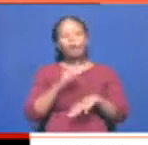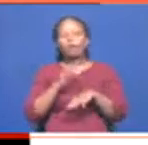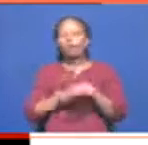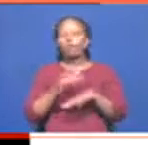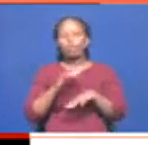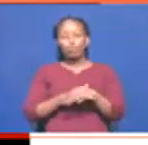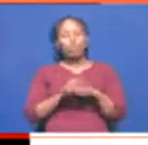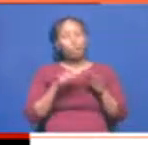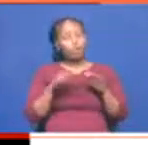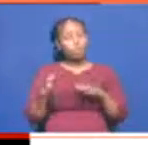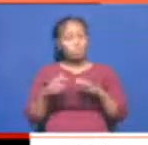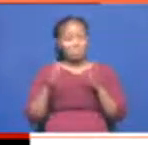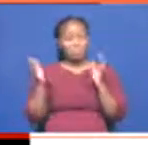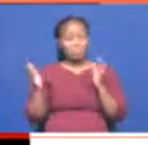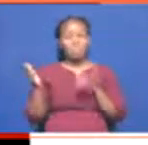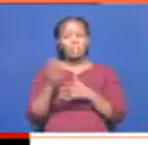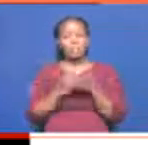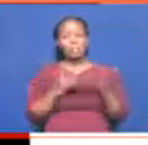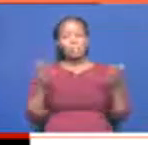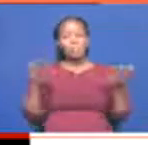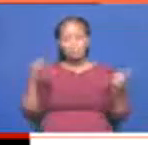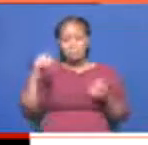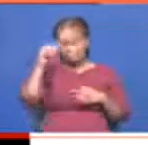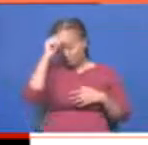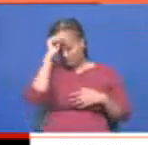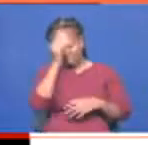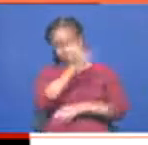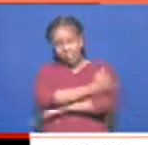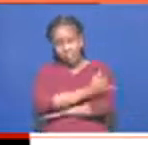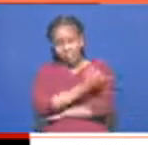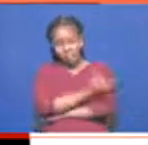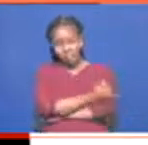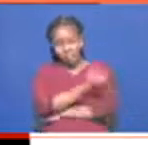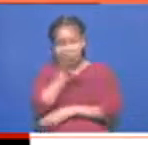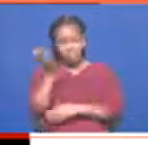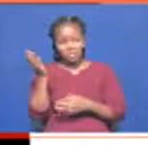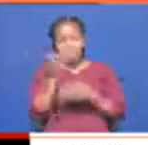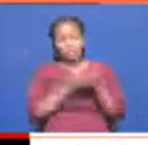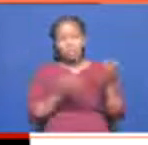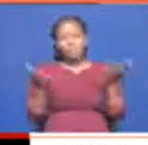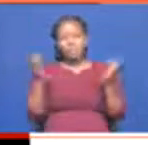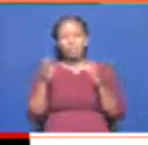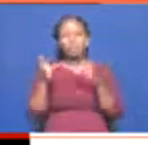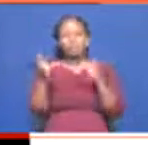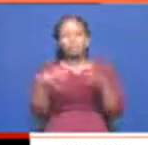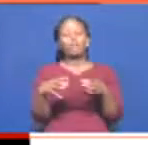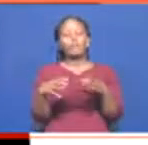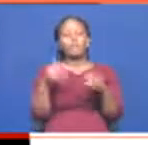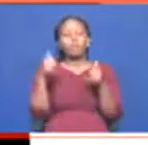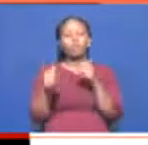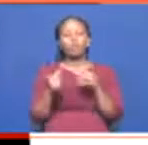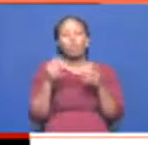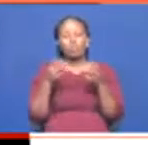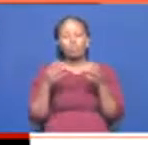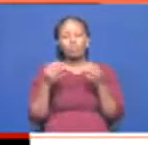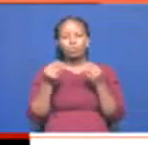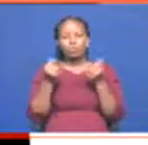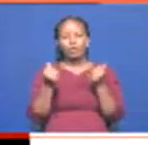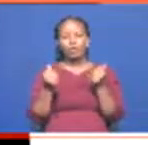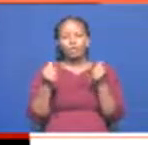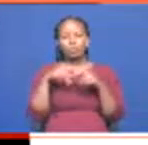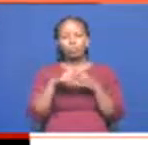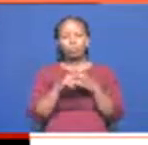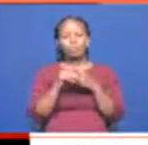some of the government agencies, some of the prestatos that handle engineering issues, for